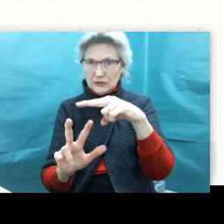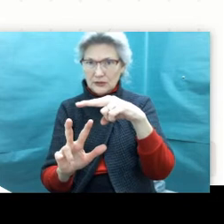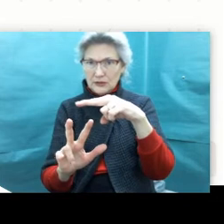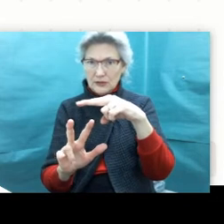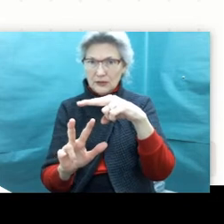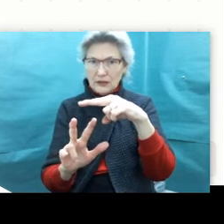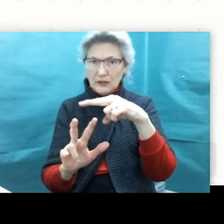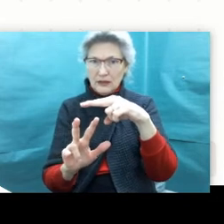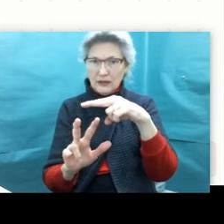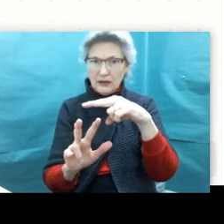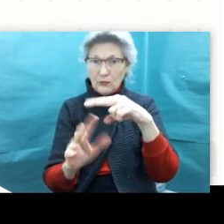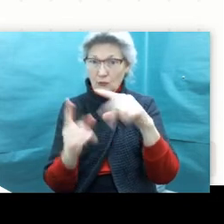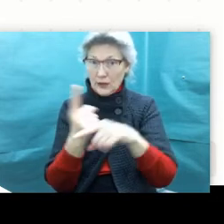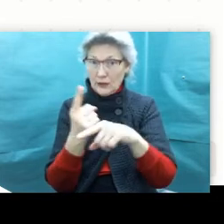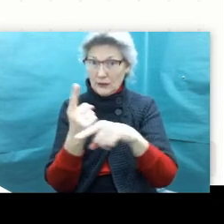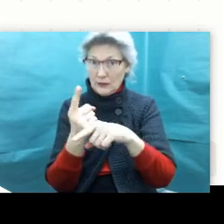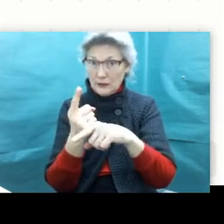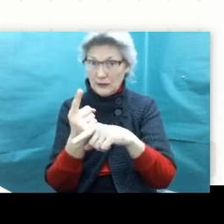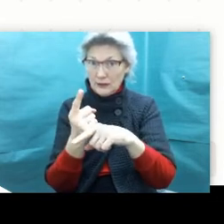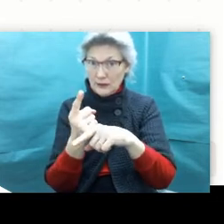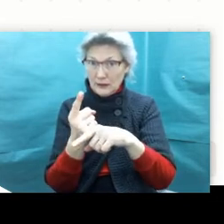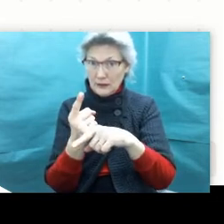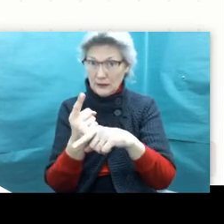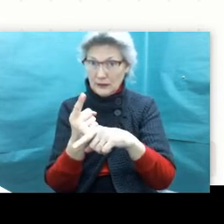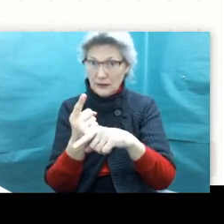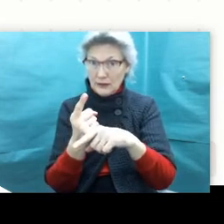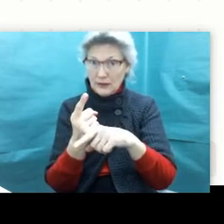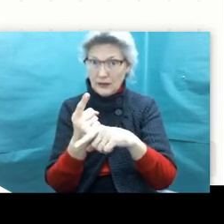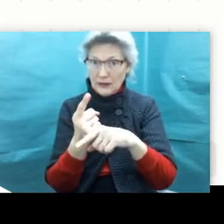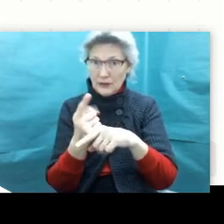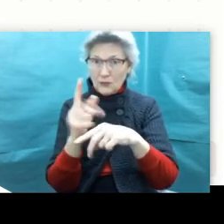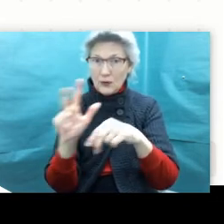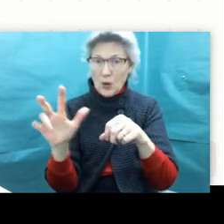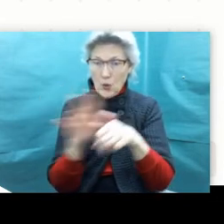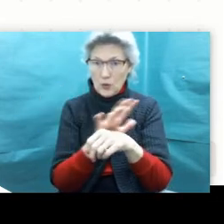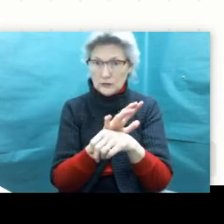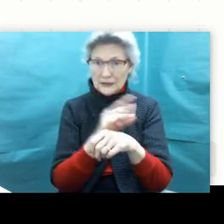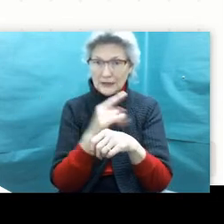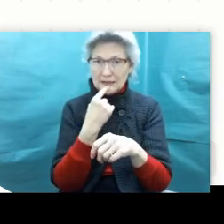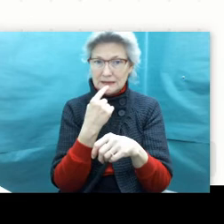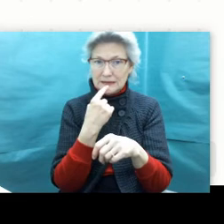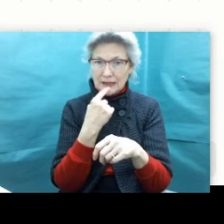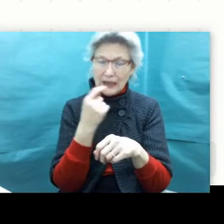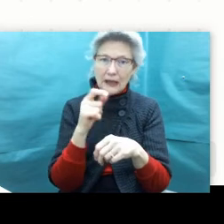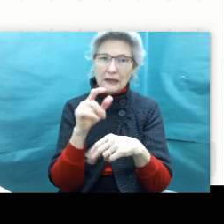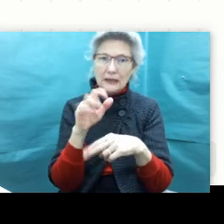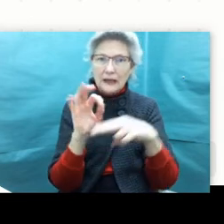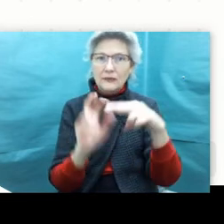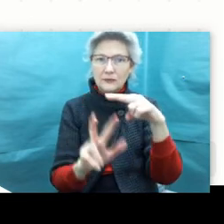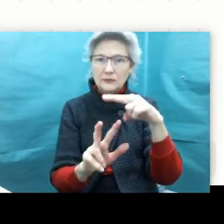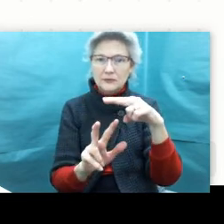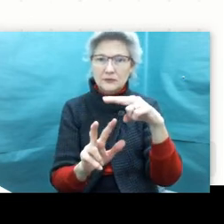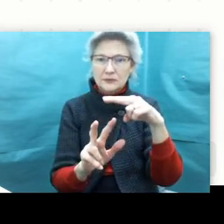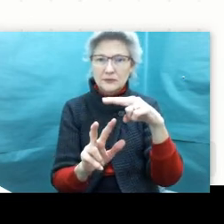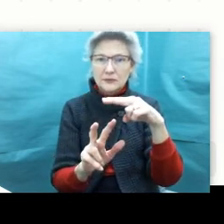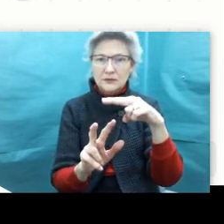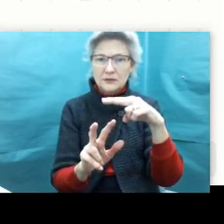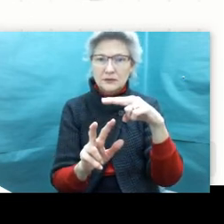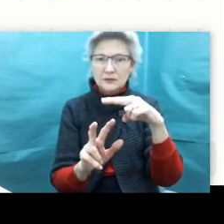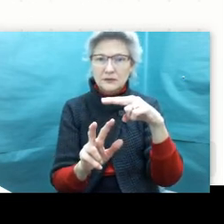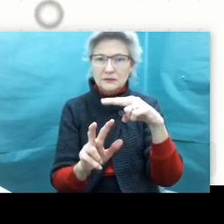9/3, right? So that's my 3 wholes, and I could even say, okay, that's 9/3. Write it down